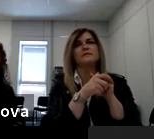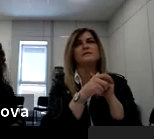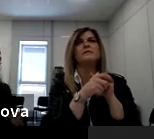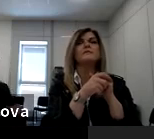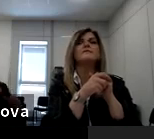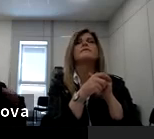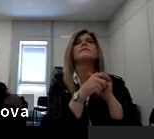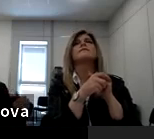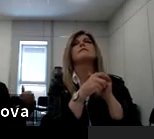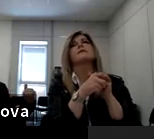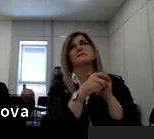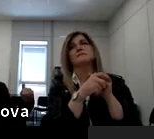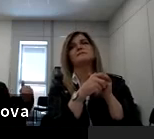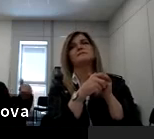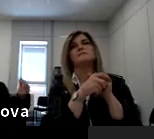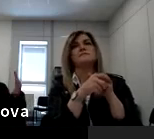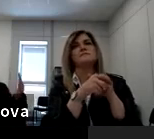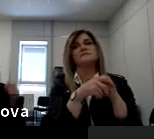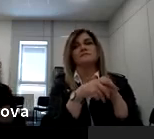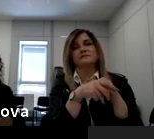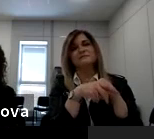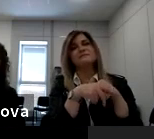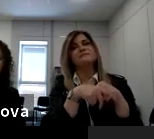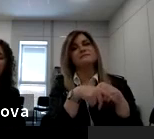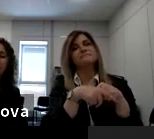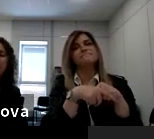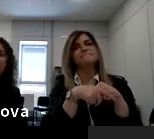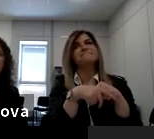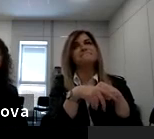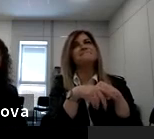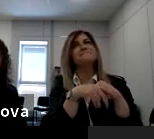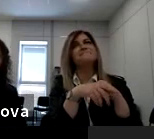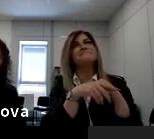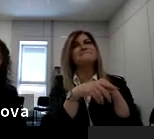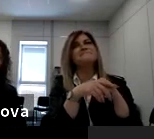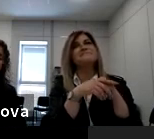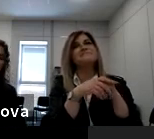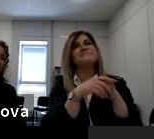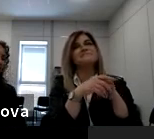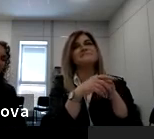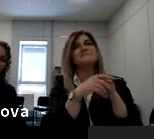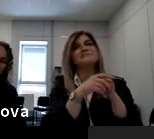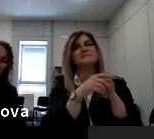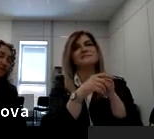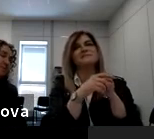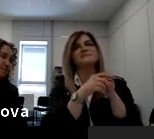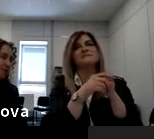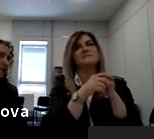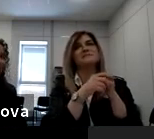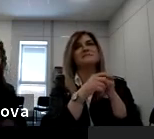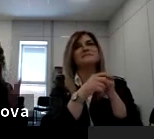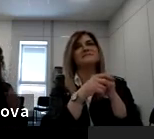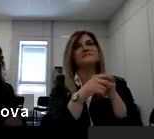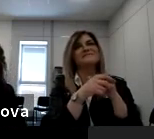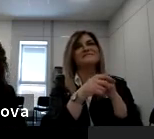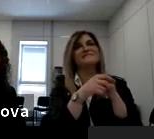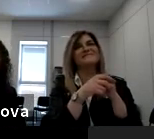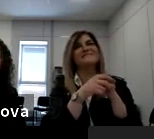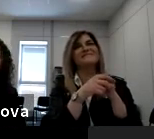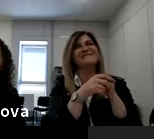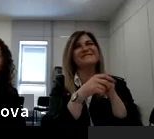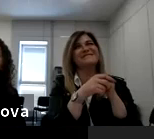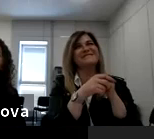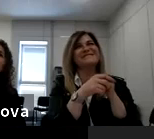here, so it is a little bit wider. It's like 360, but okay, who cares?